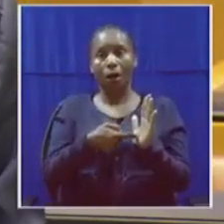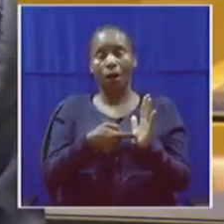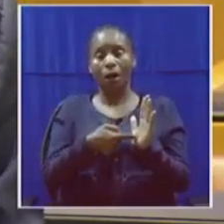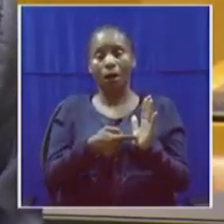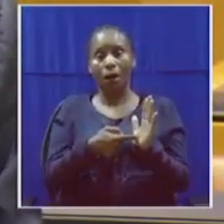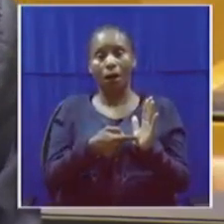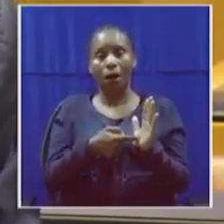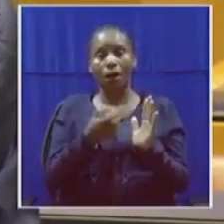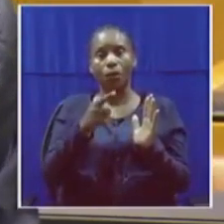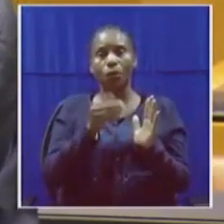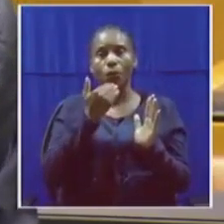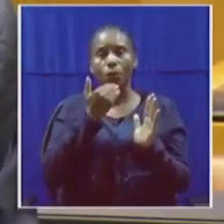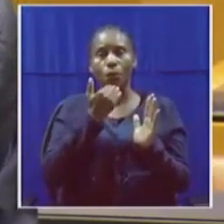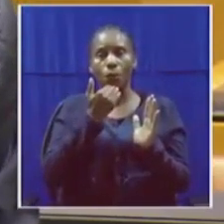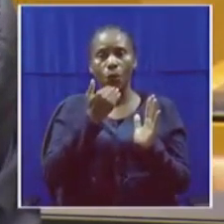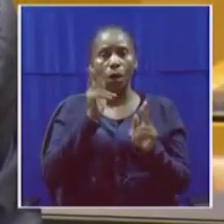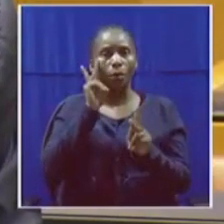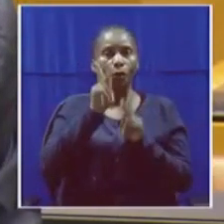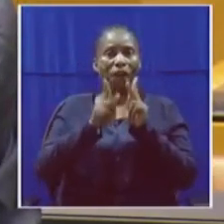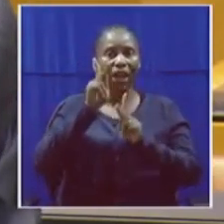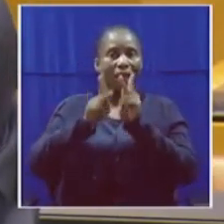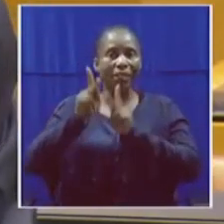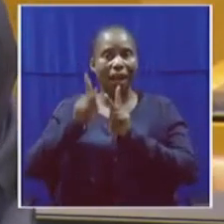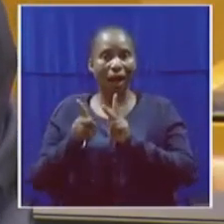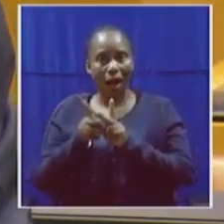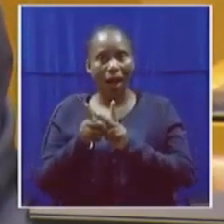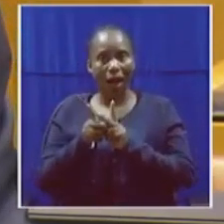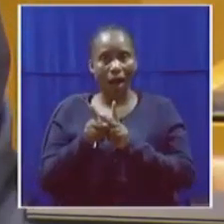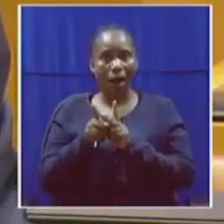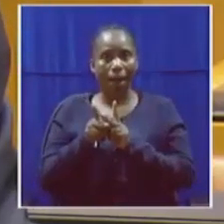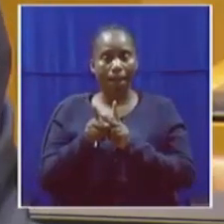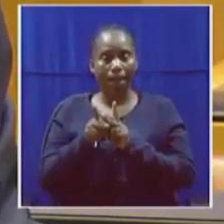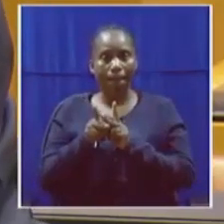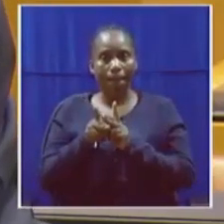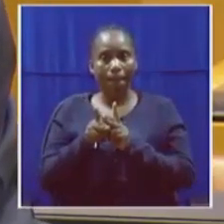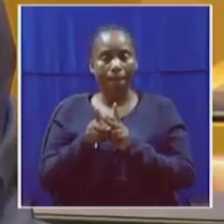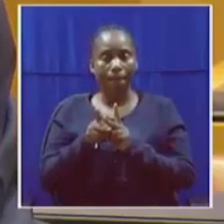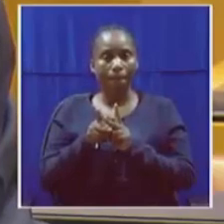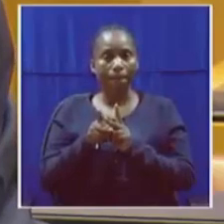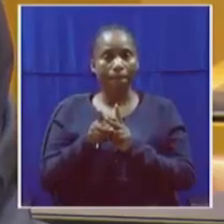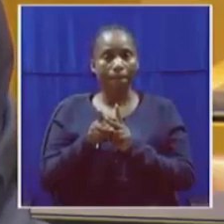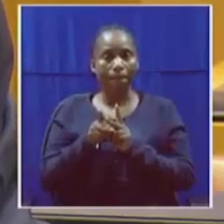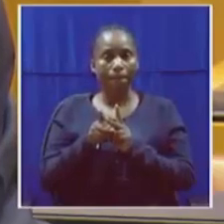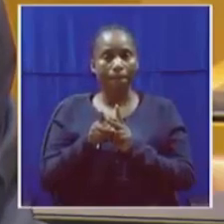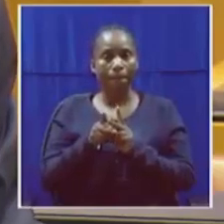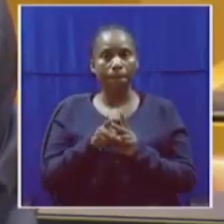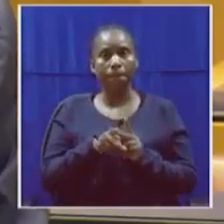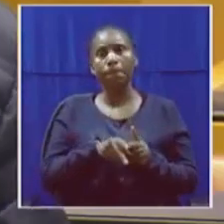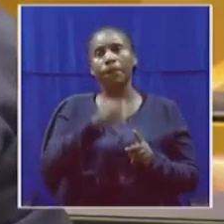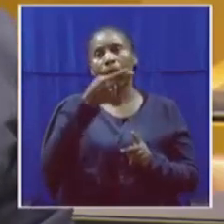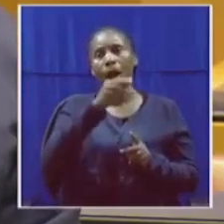are those of Professors Ricardo Hausman and Robert